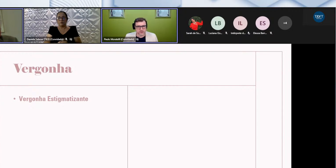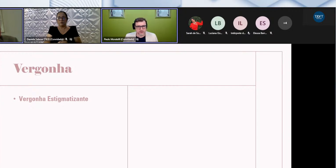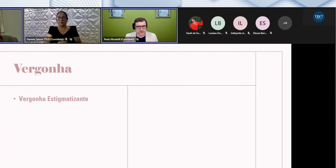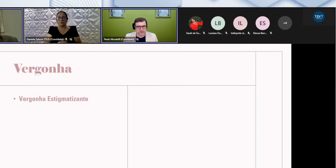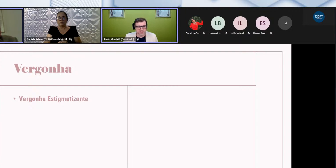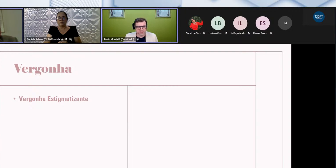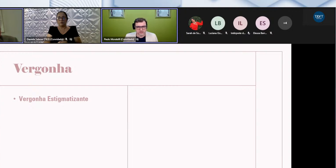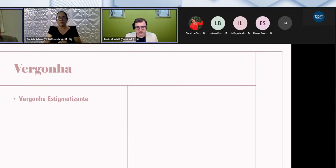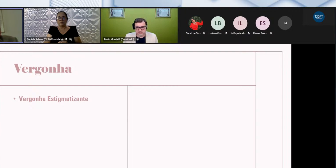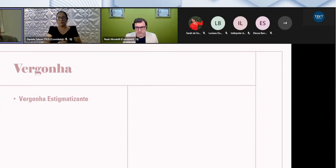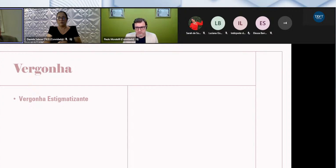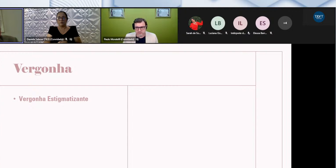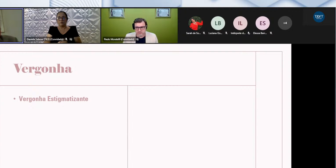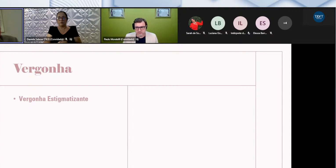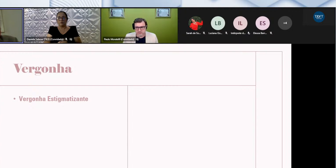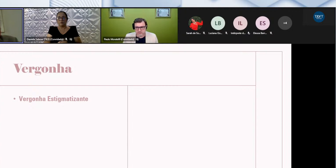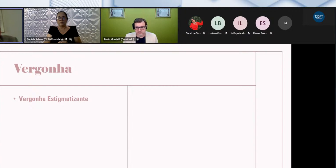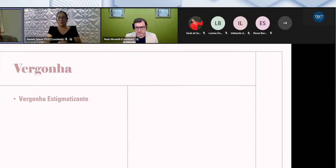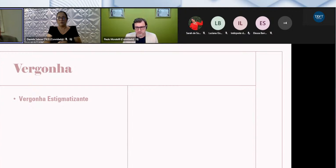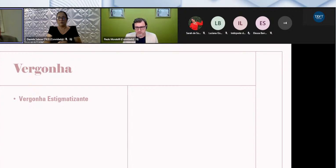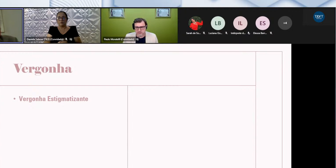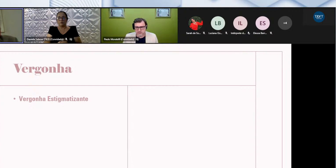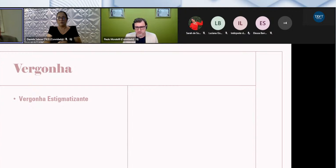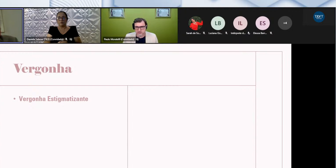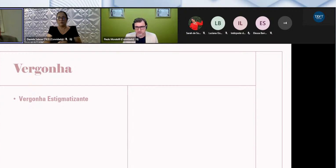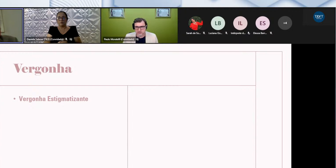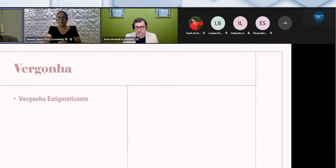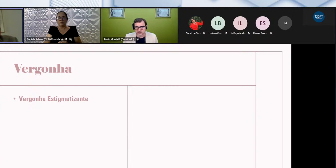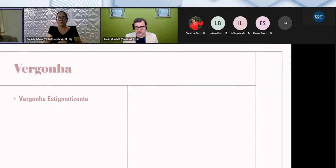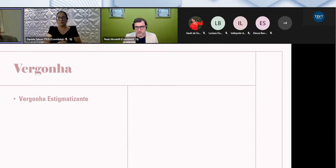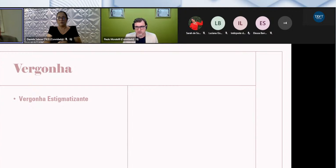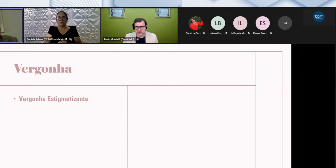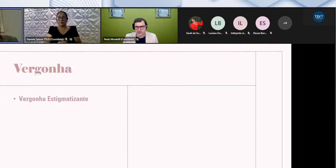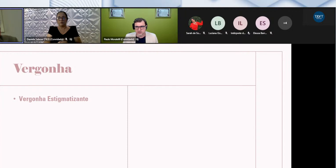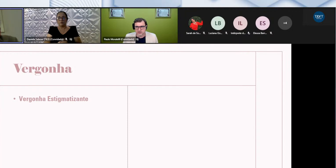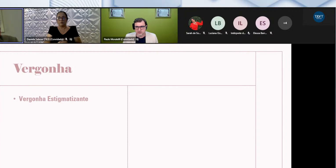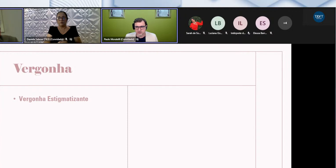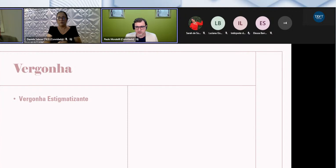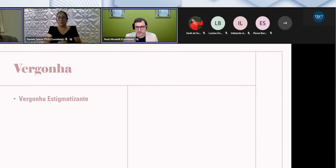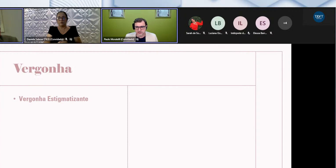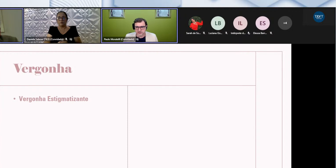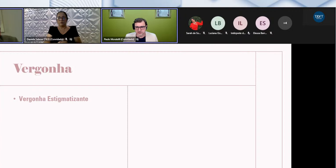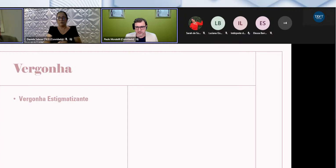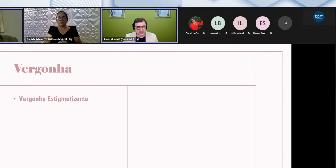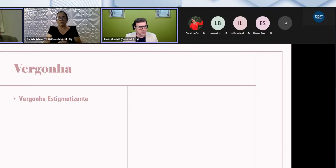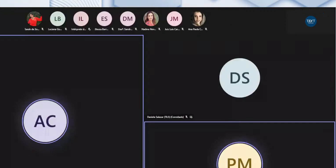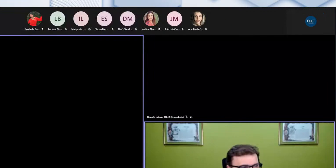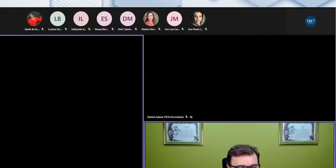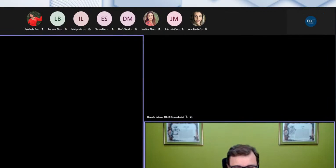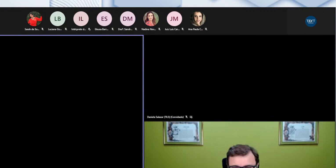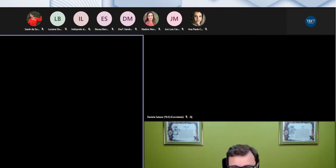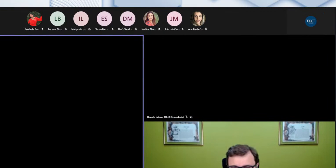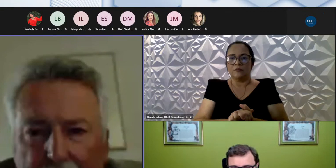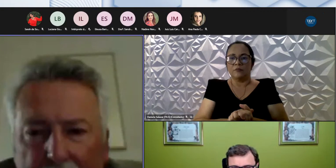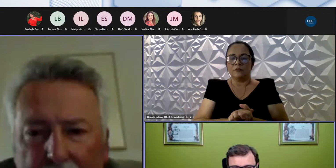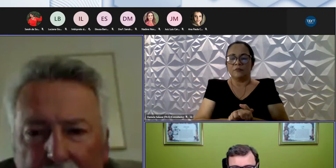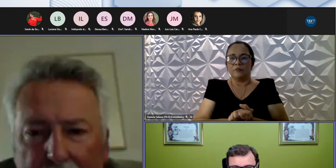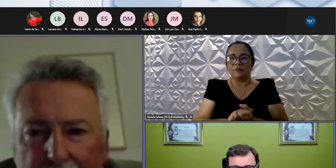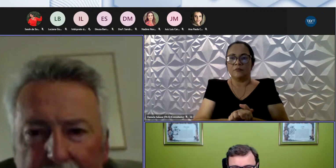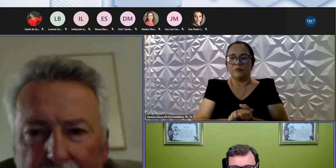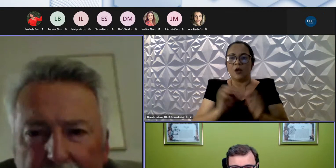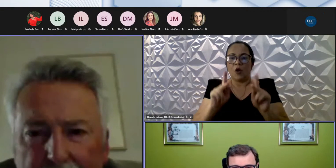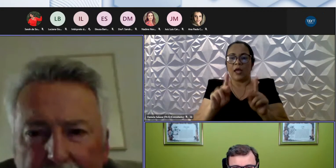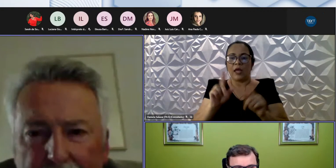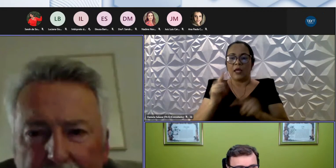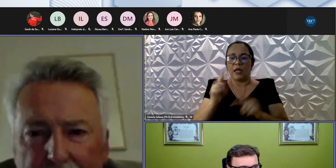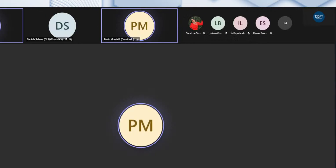You cannot see? No, it just sort of suddenly disappears and goes off. Okay, just a second. And